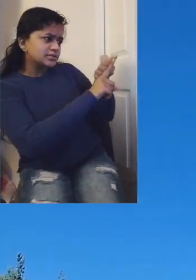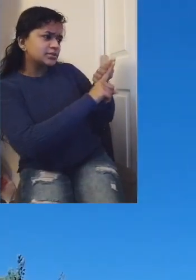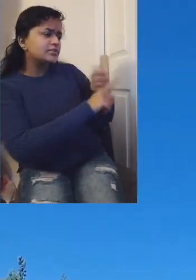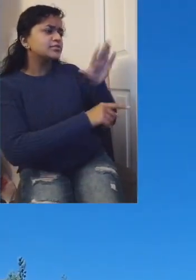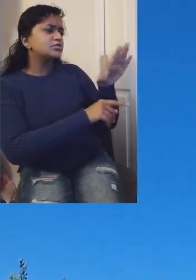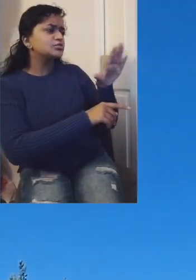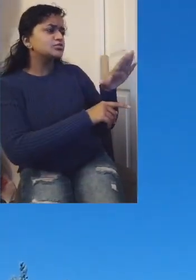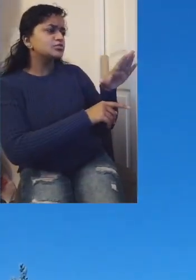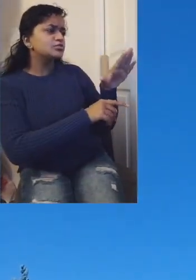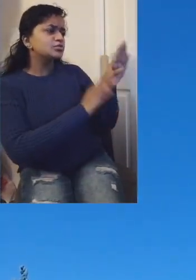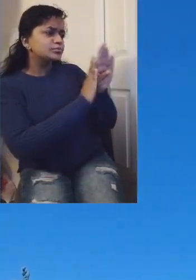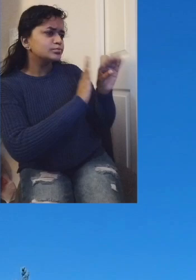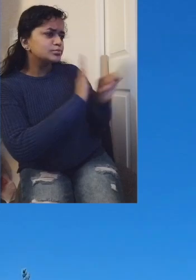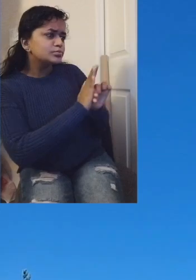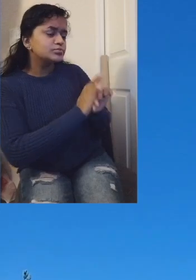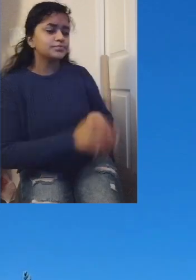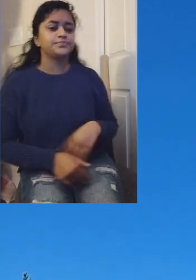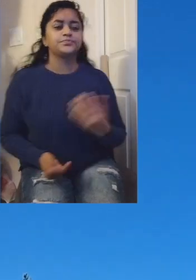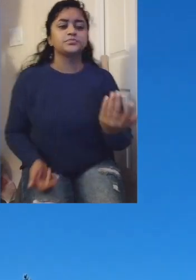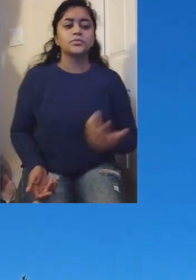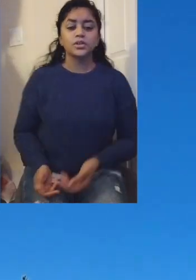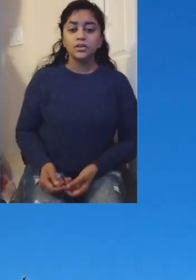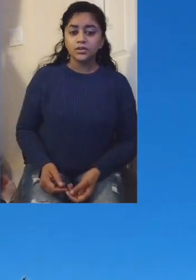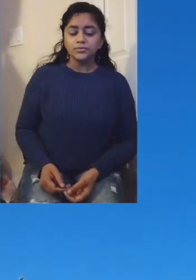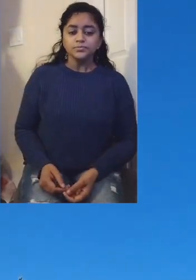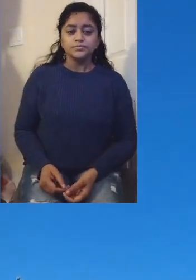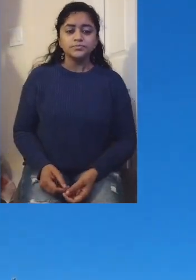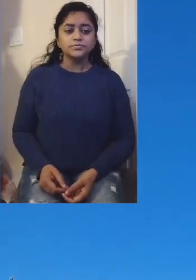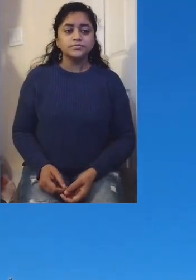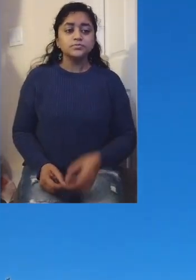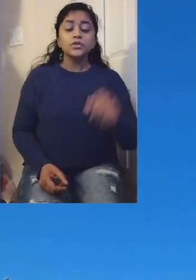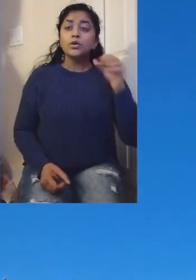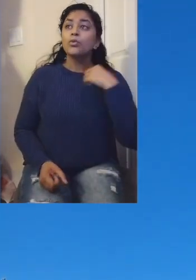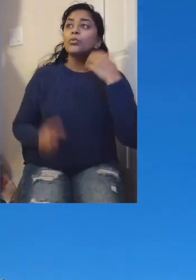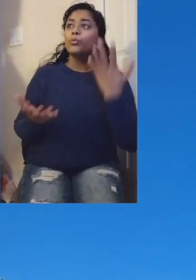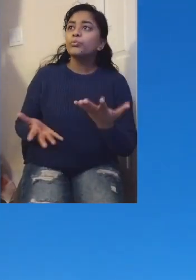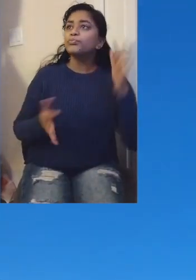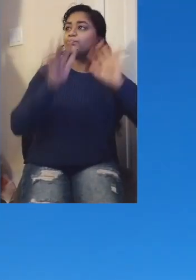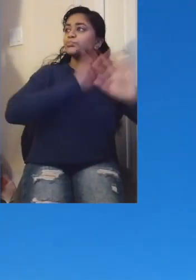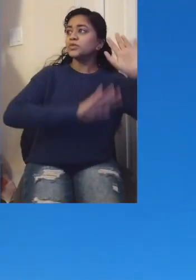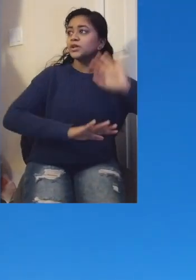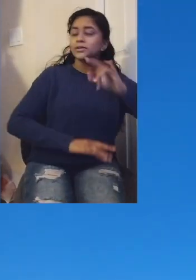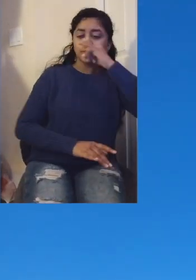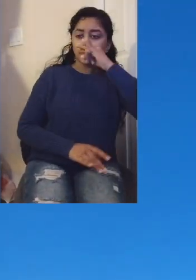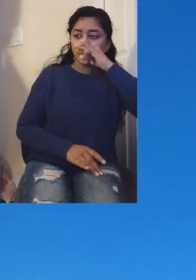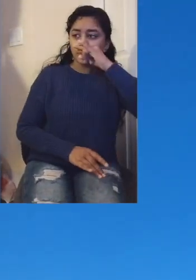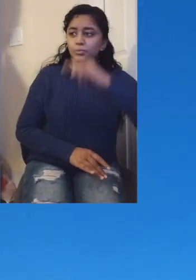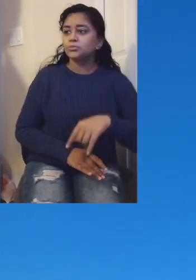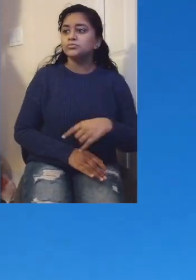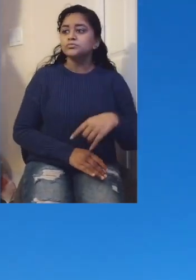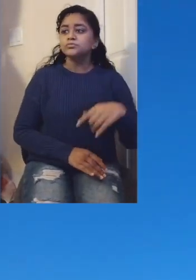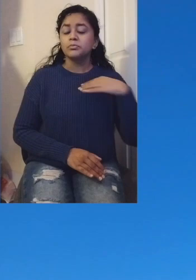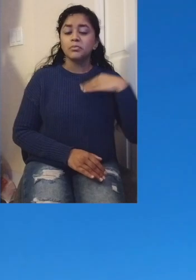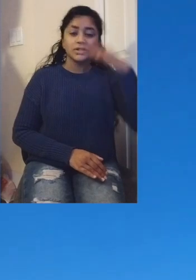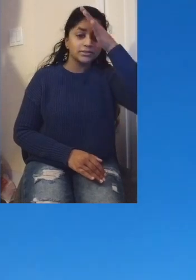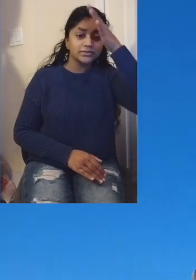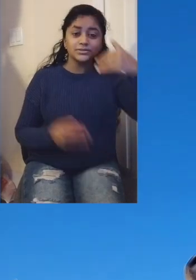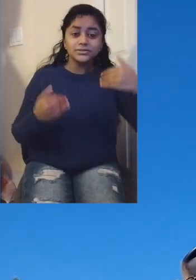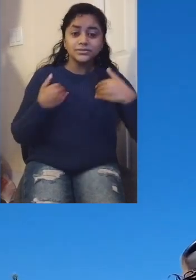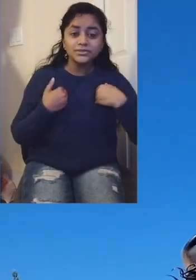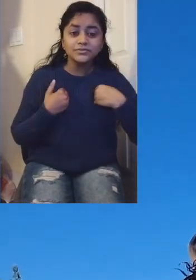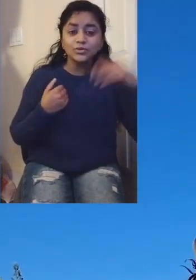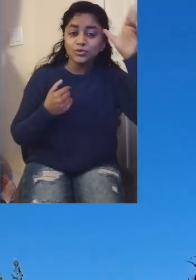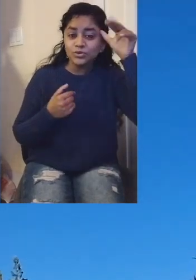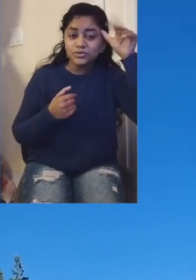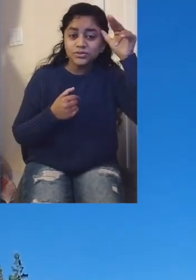it. I'm here with Miss Alyssa from Cayman Yee Haw. Miss Alyssa, thank you for joining the Phoenix Zone. Thank you